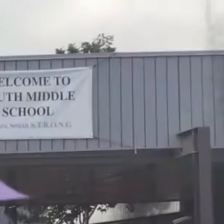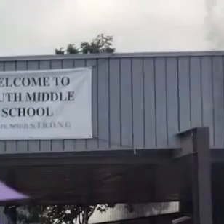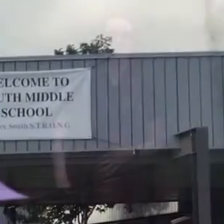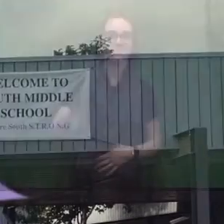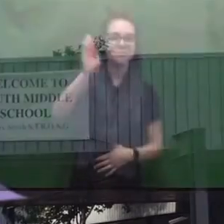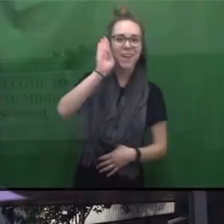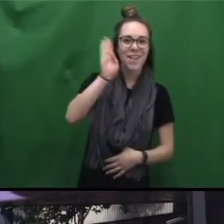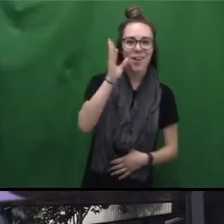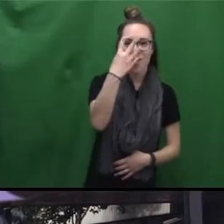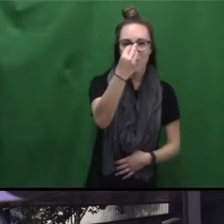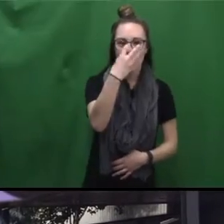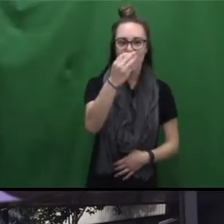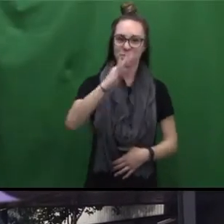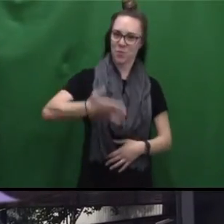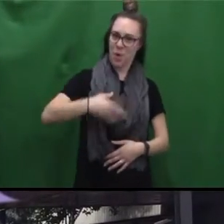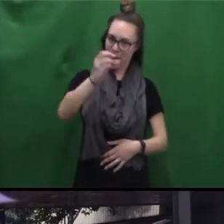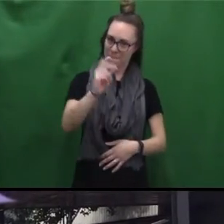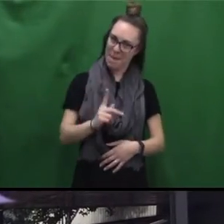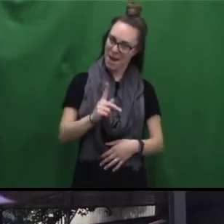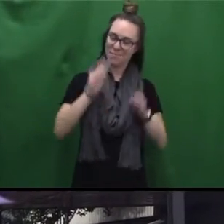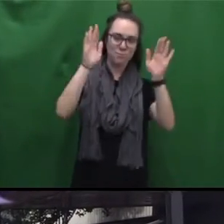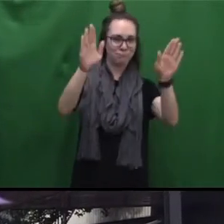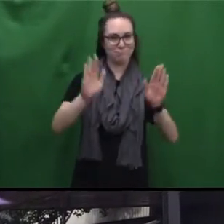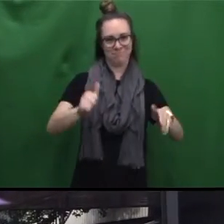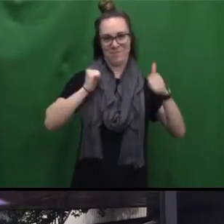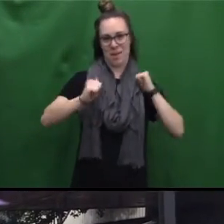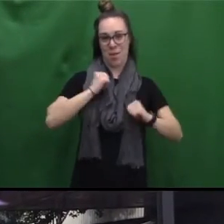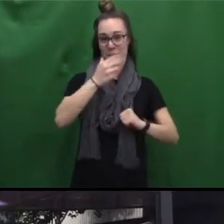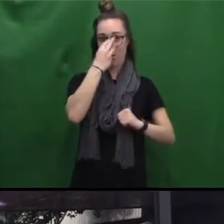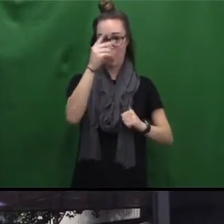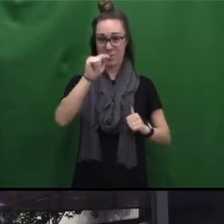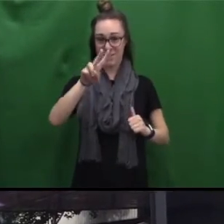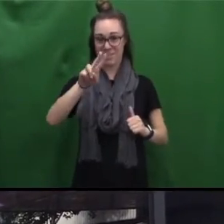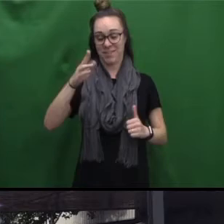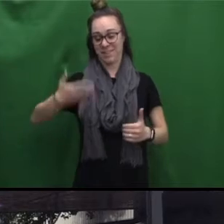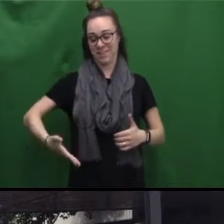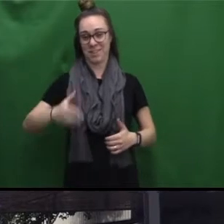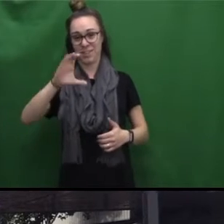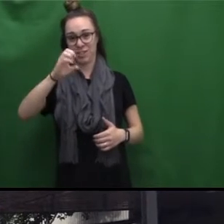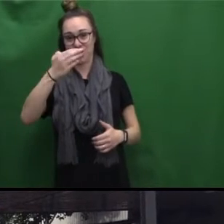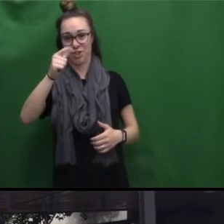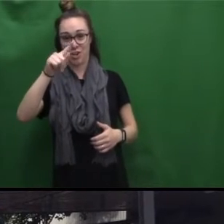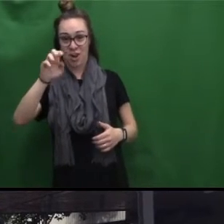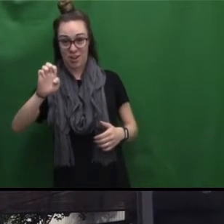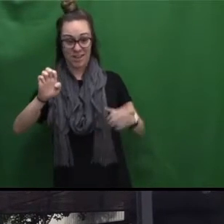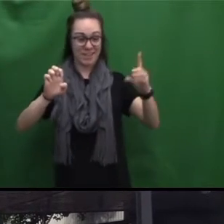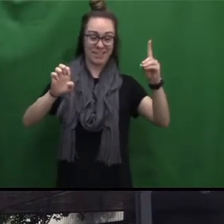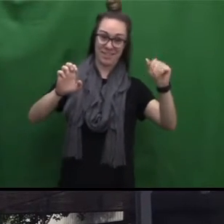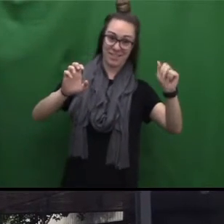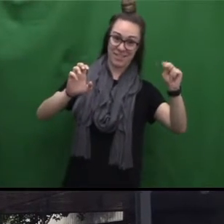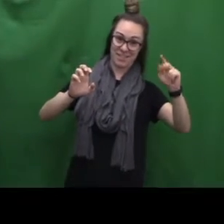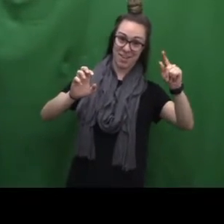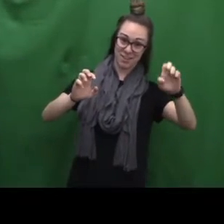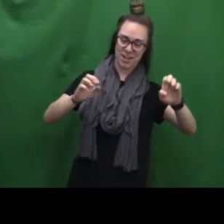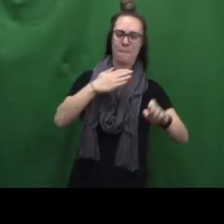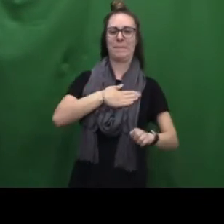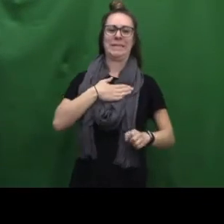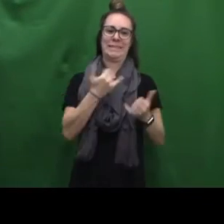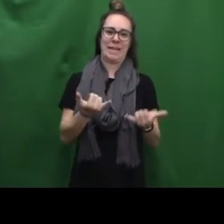Hello, Lobos, and welcome back to another great episode of Lobotv. I'm Charlotte. And I'm Dante. Before any of the announcements, please do this country a favor and stand for the